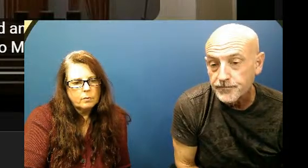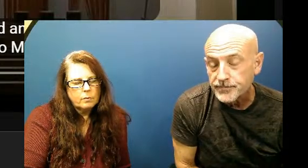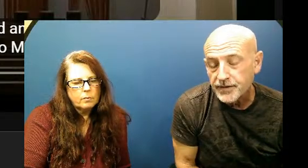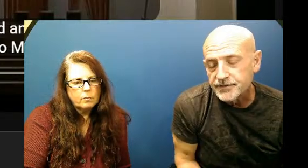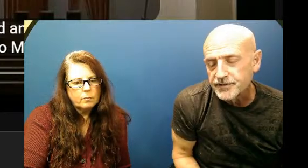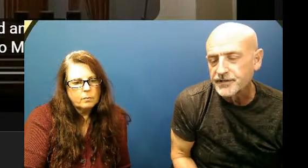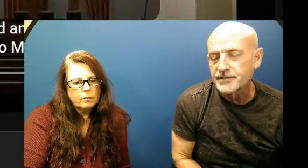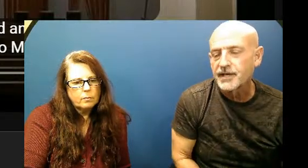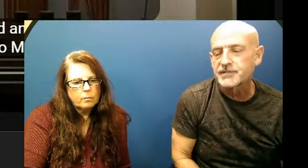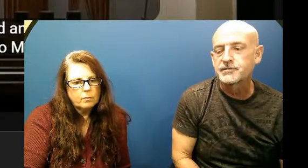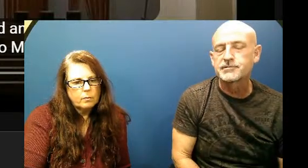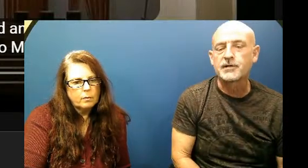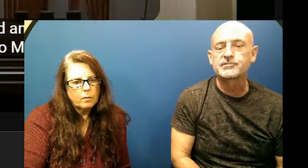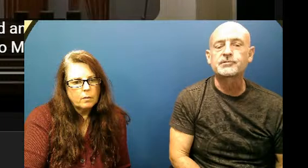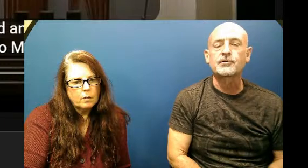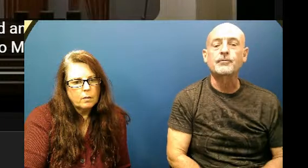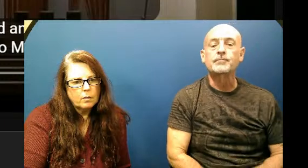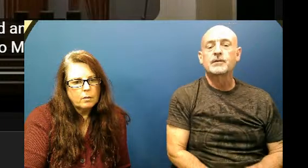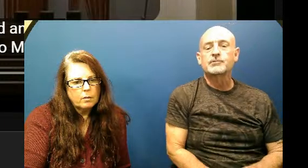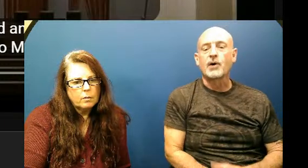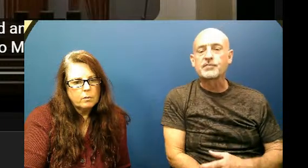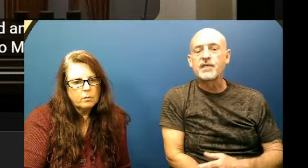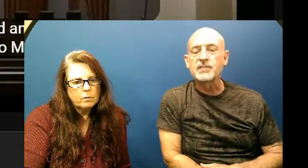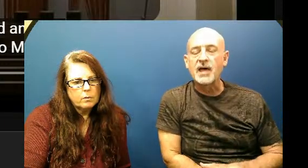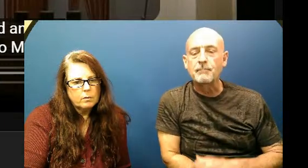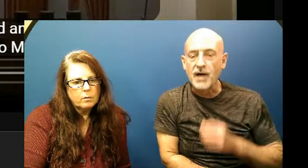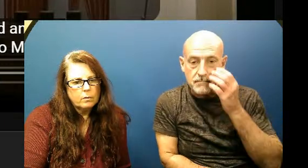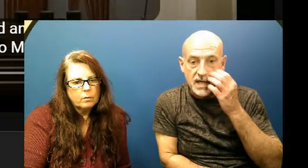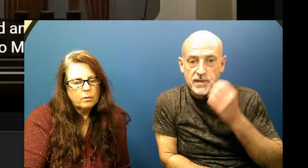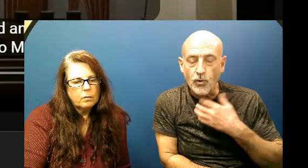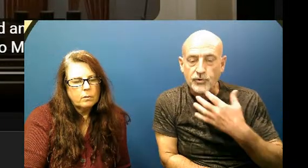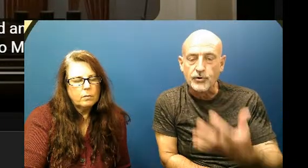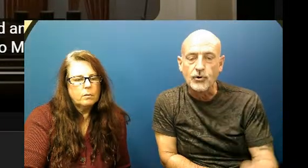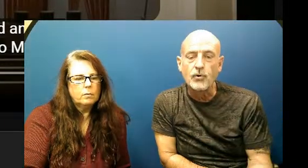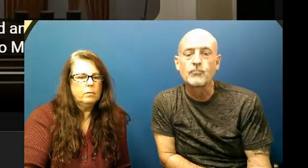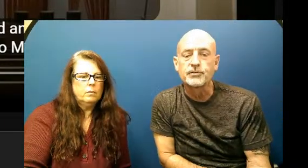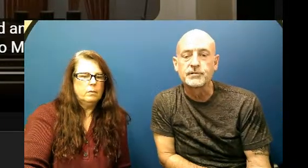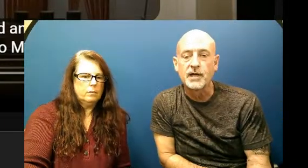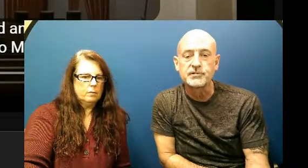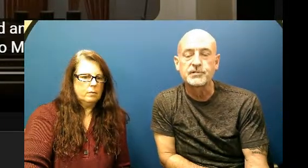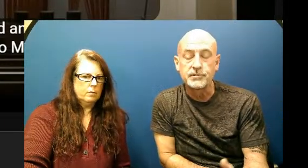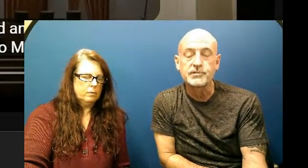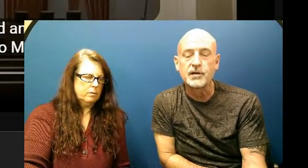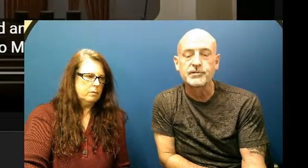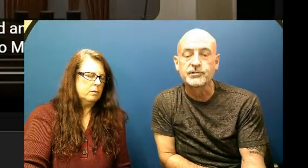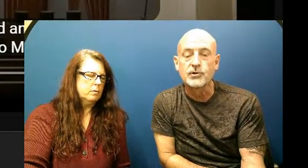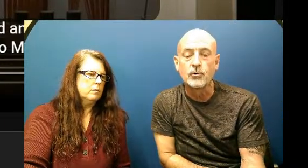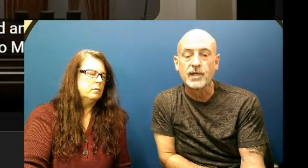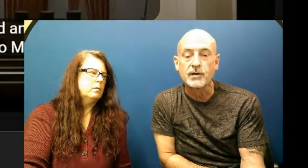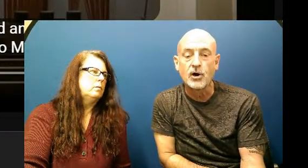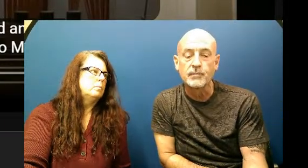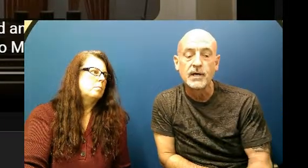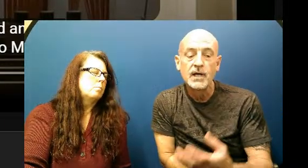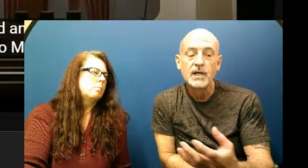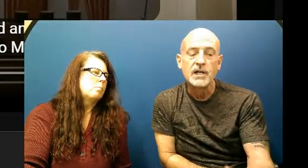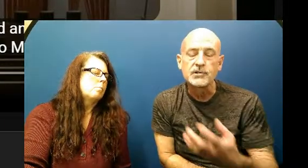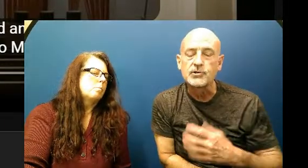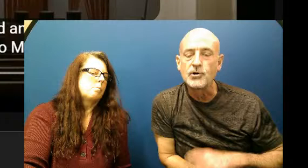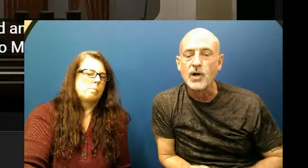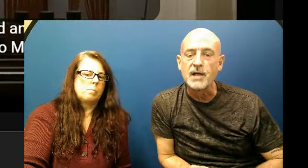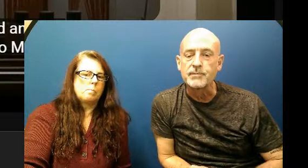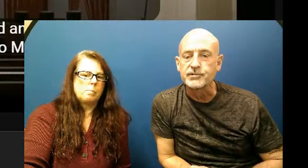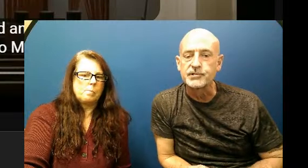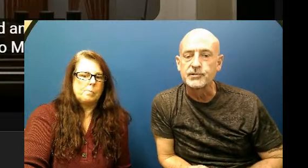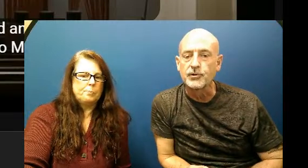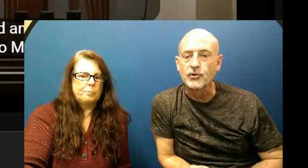laws. That's just nonsensical. So I think that may be where they're going with it. That justice is going with that argument